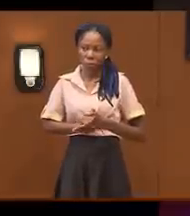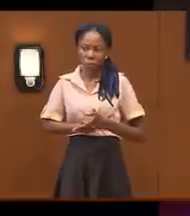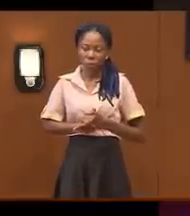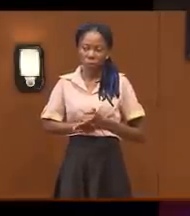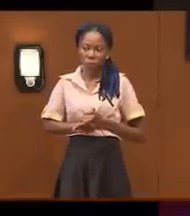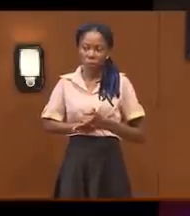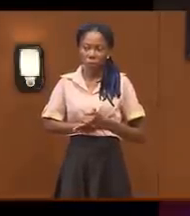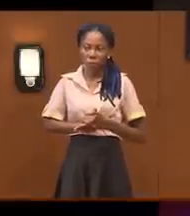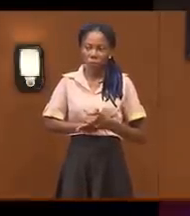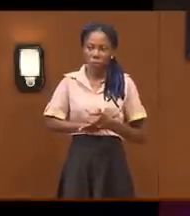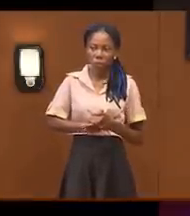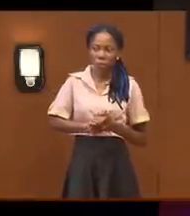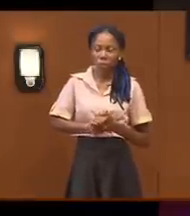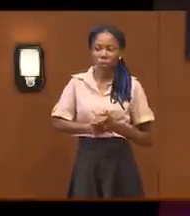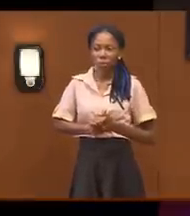Mm-hmm.